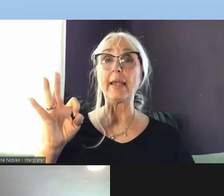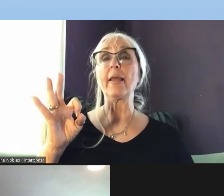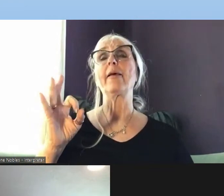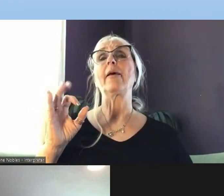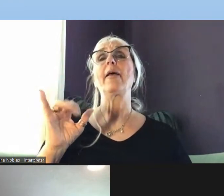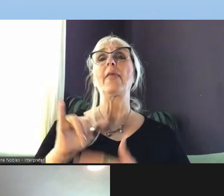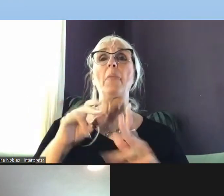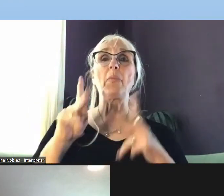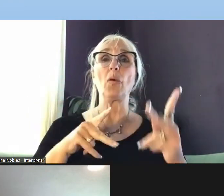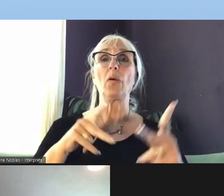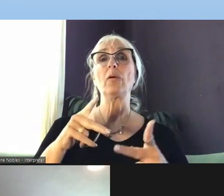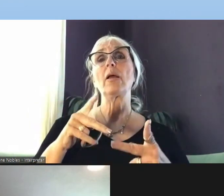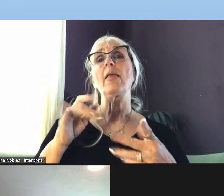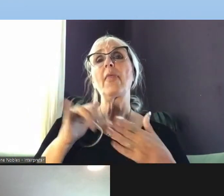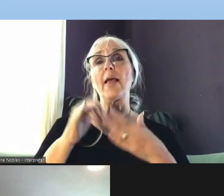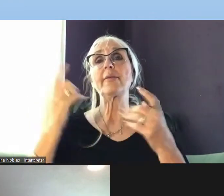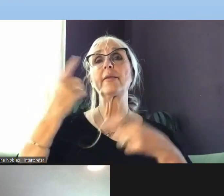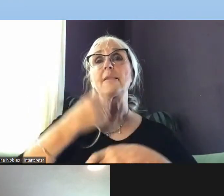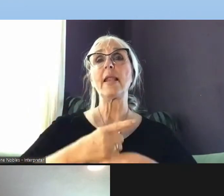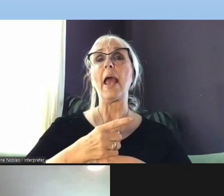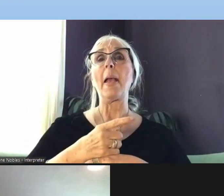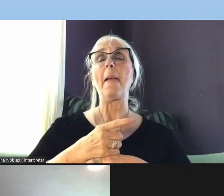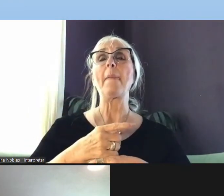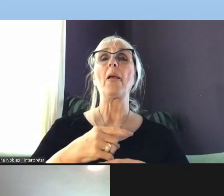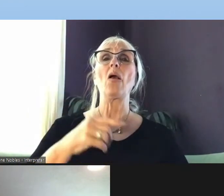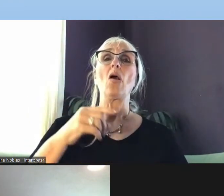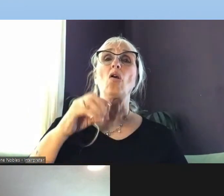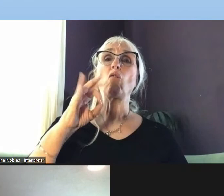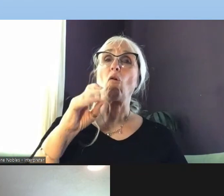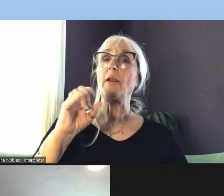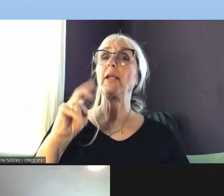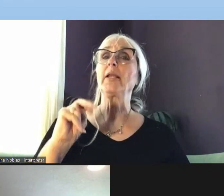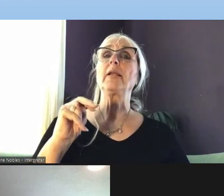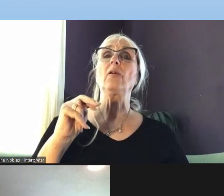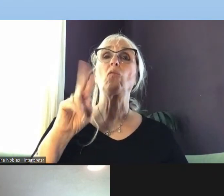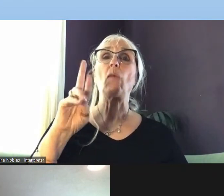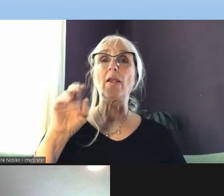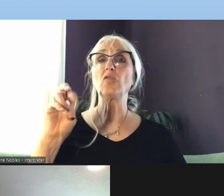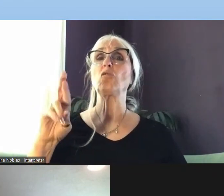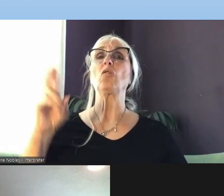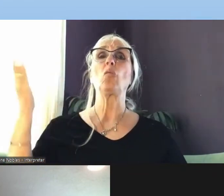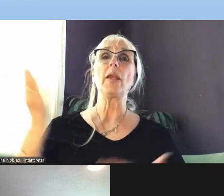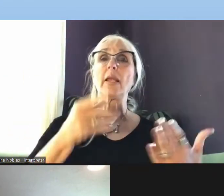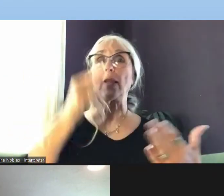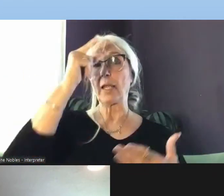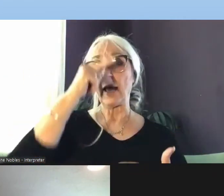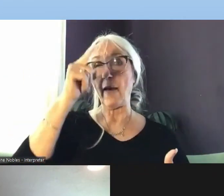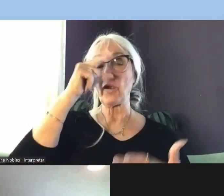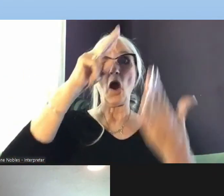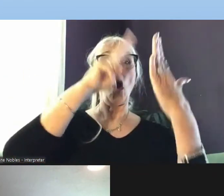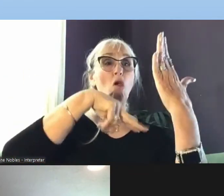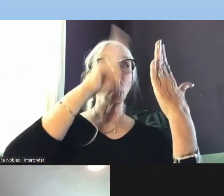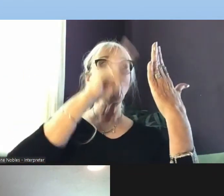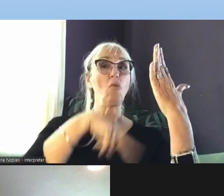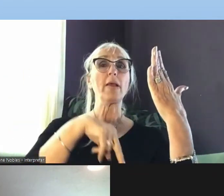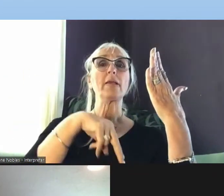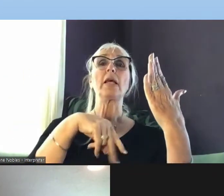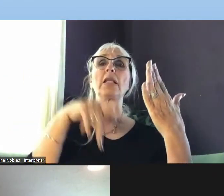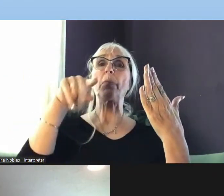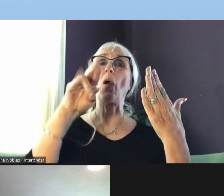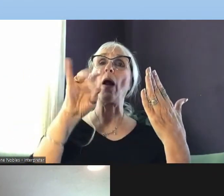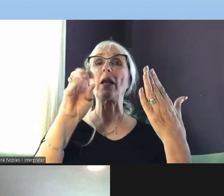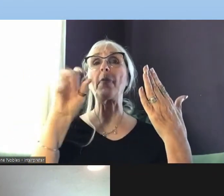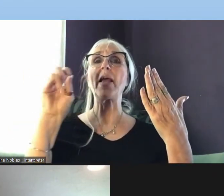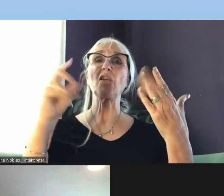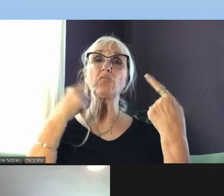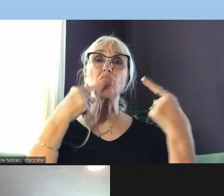the day that Major General Gordon Granger came into Galveston Bay and read the Emancipation Proclamation, in which President